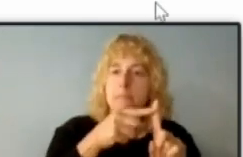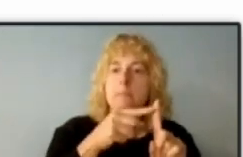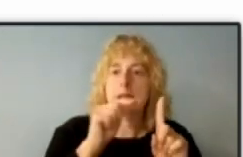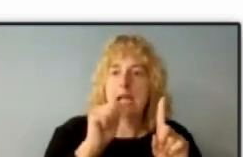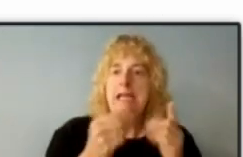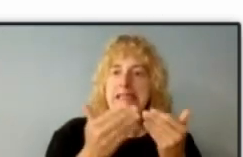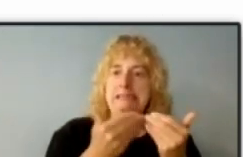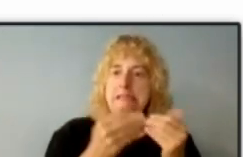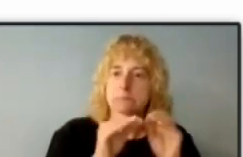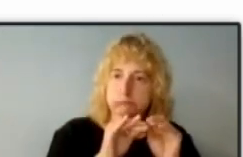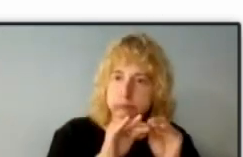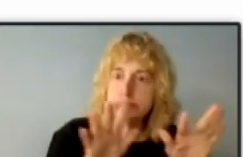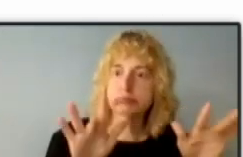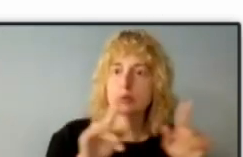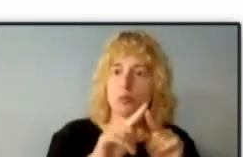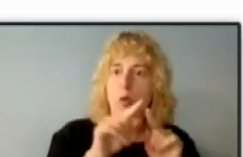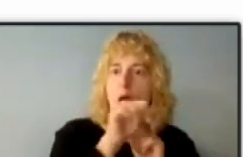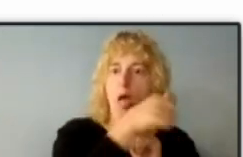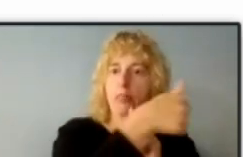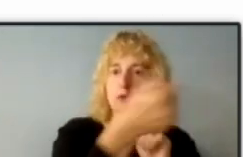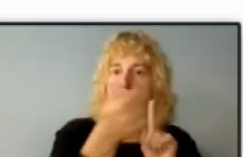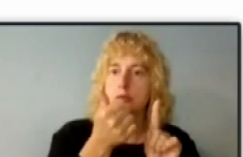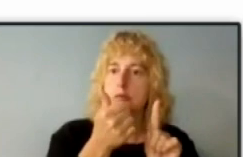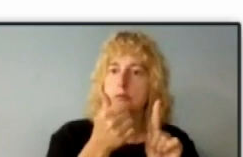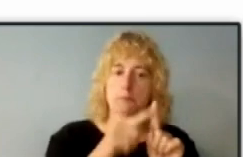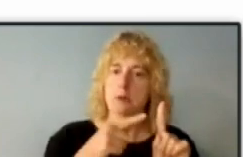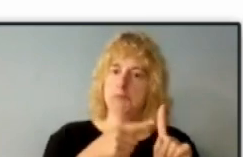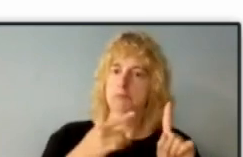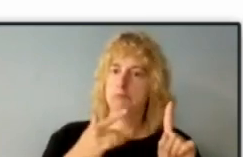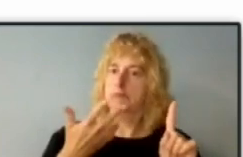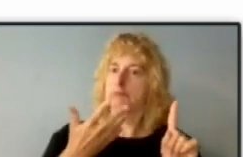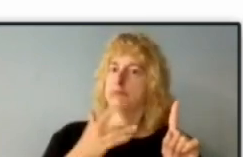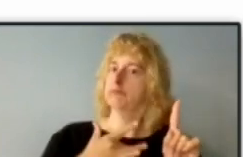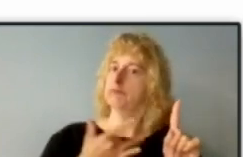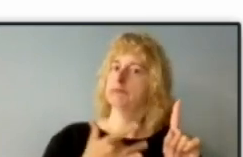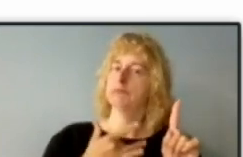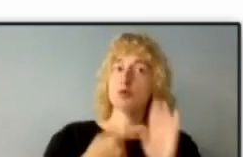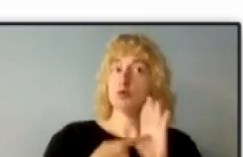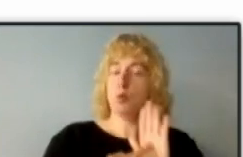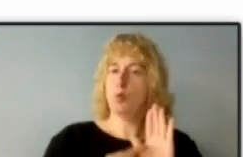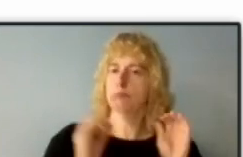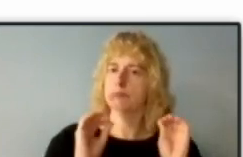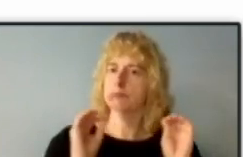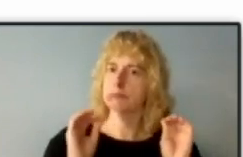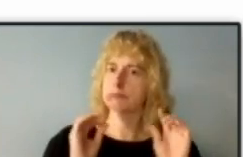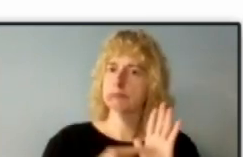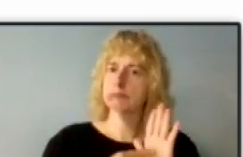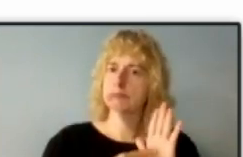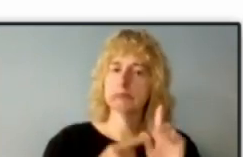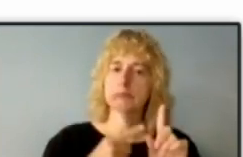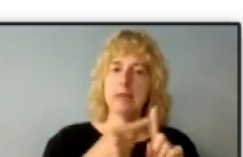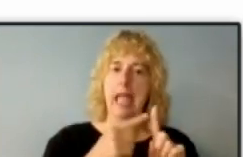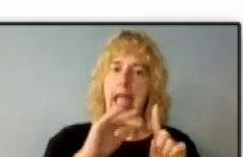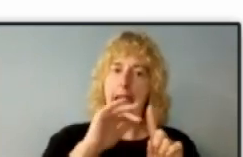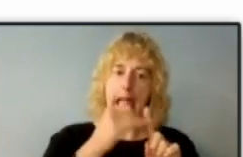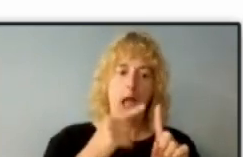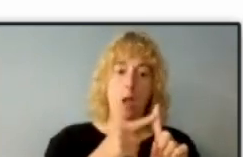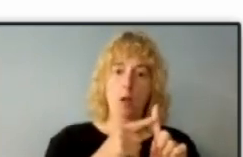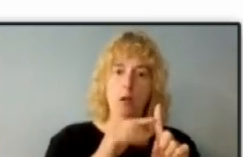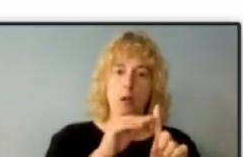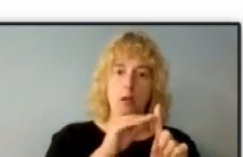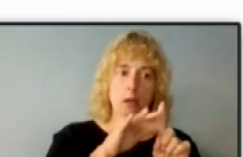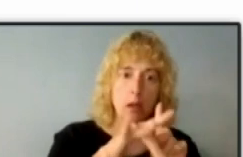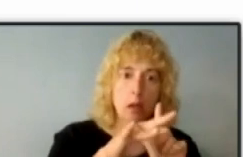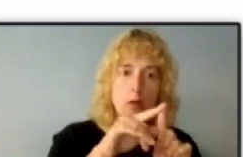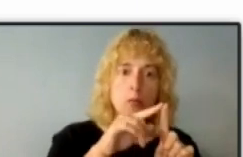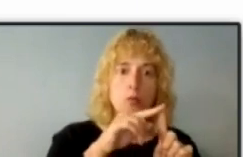the community? At the highest level of transmission is between someone who's asymptomatic and someone who's uninfected